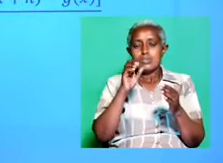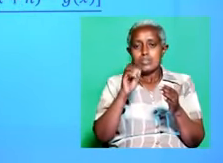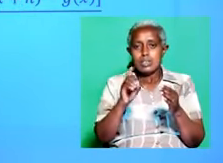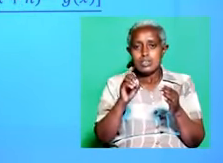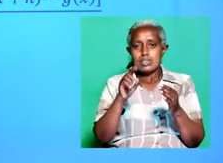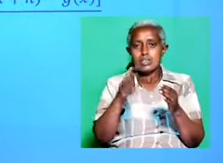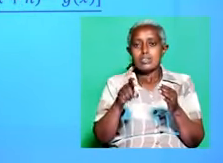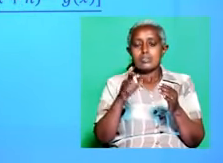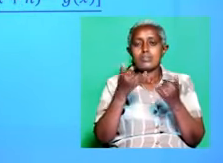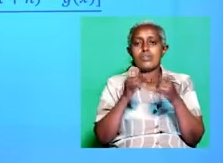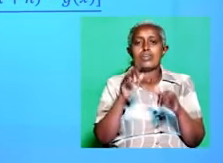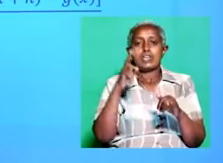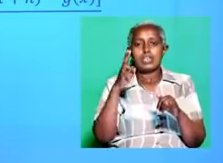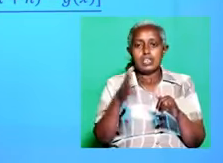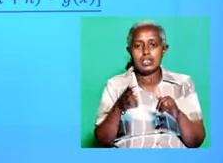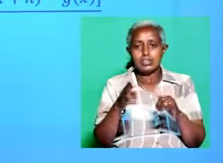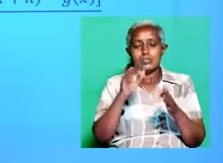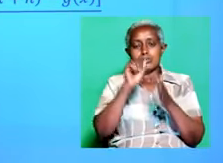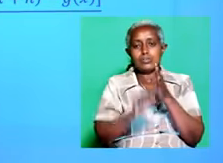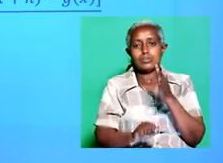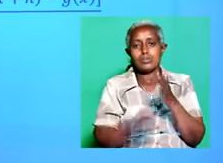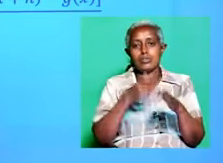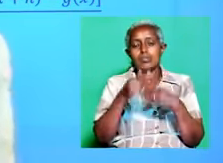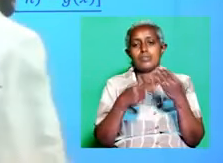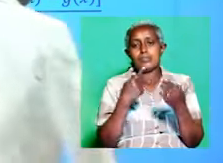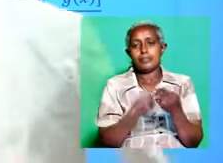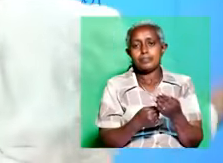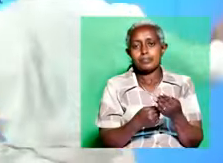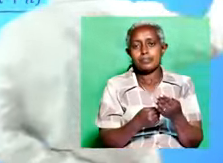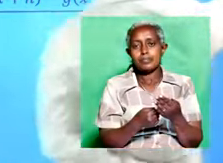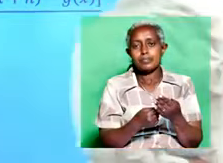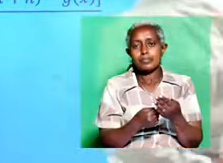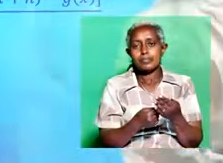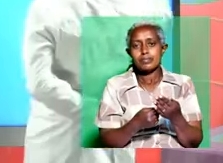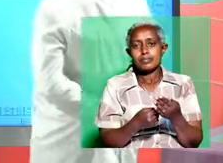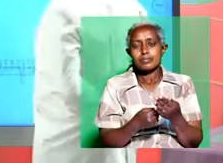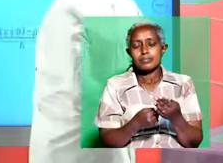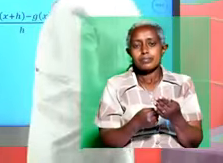h. So from this,